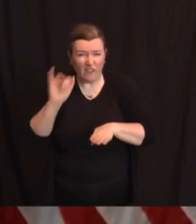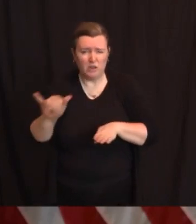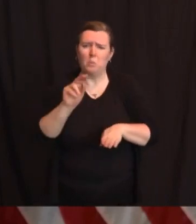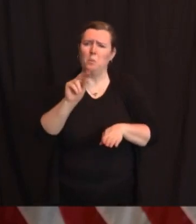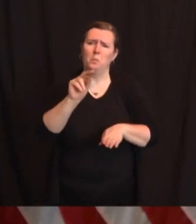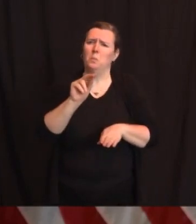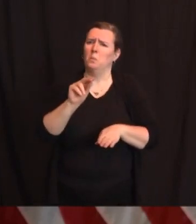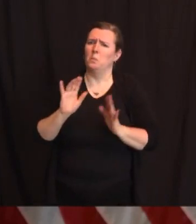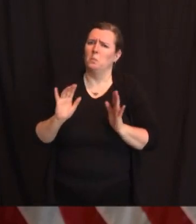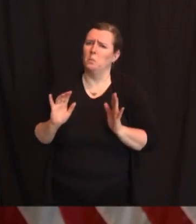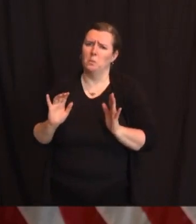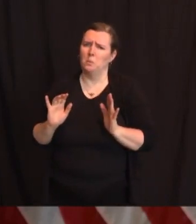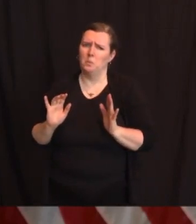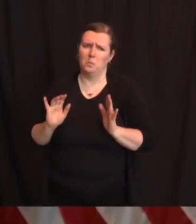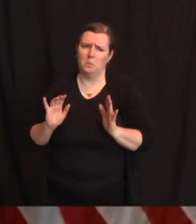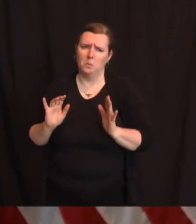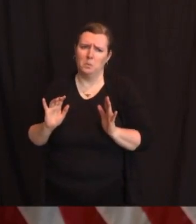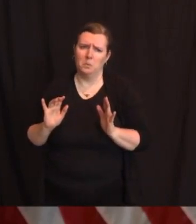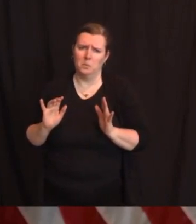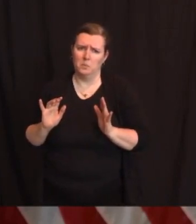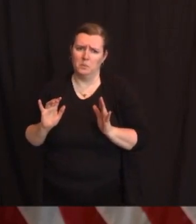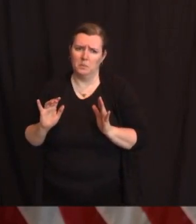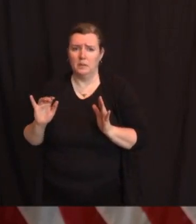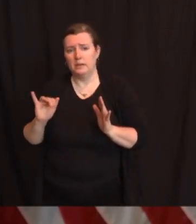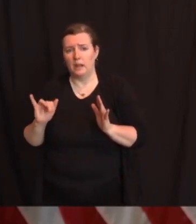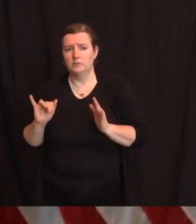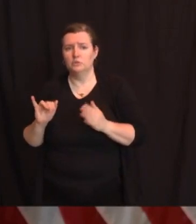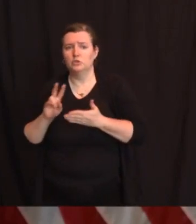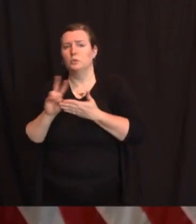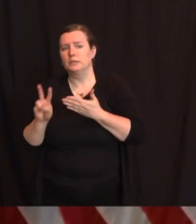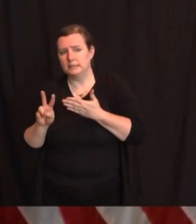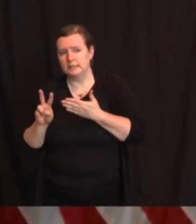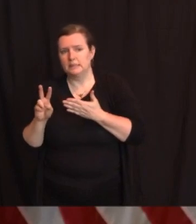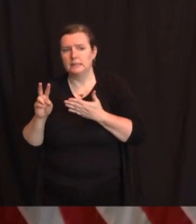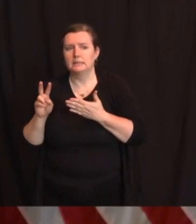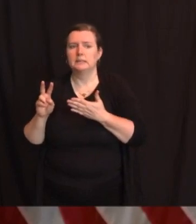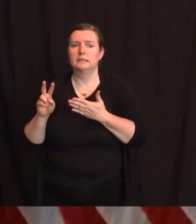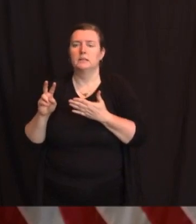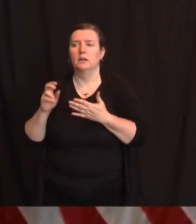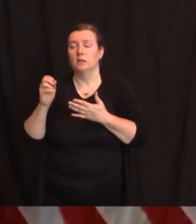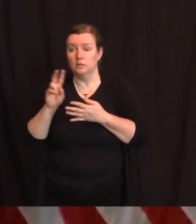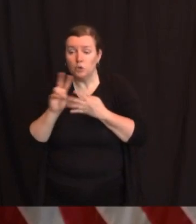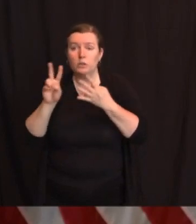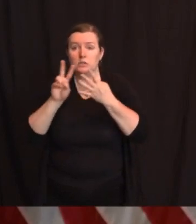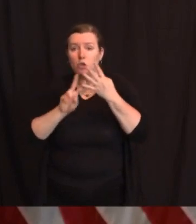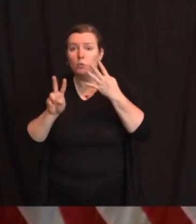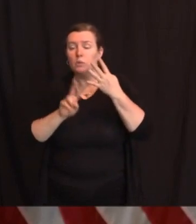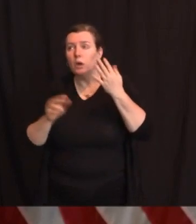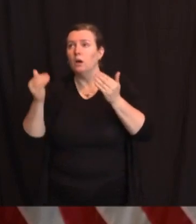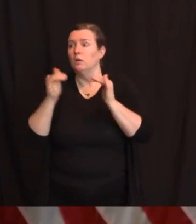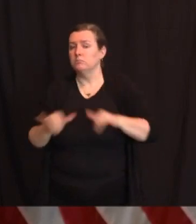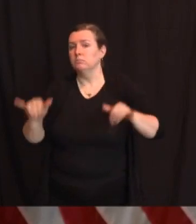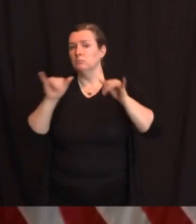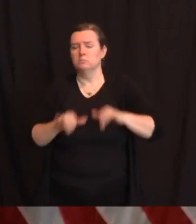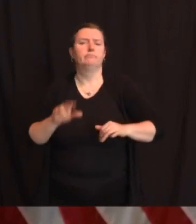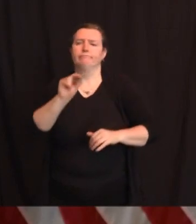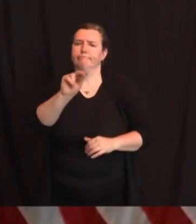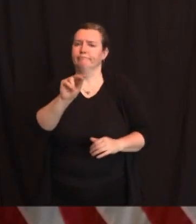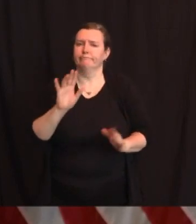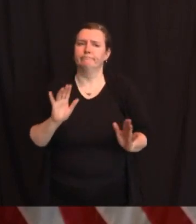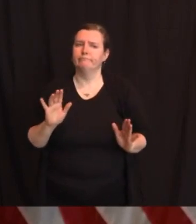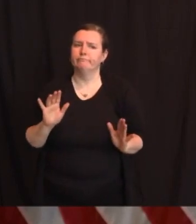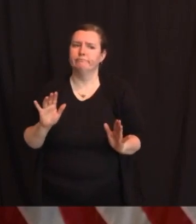and not Groundhog Day every 2 weeks you get another 2 weeks, but at any point in time, whatever action you could take that